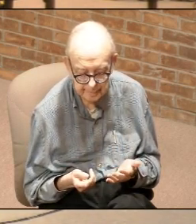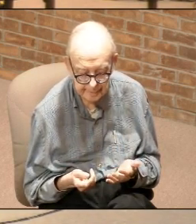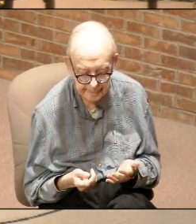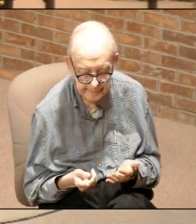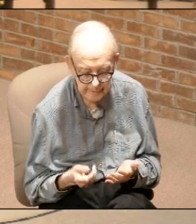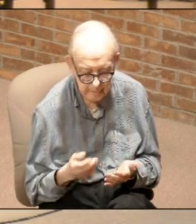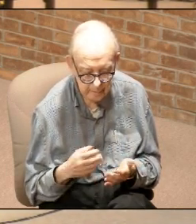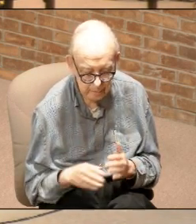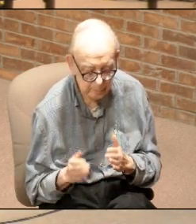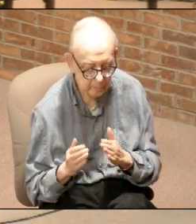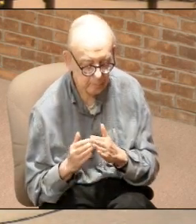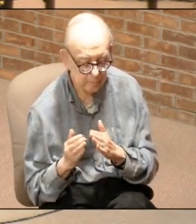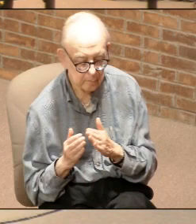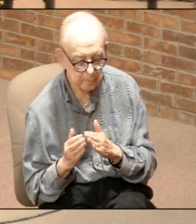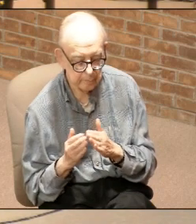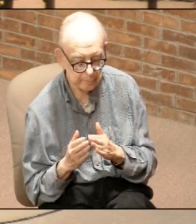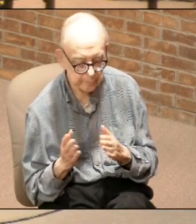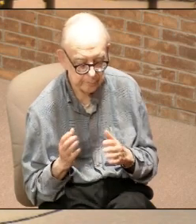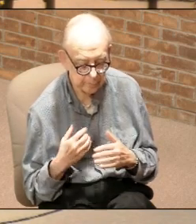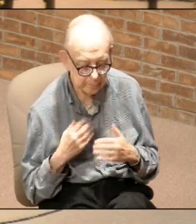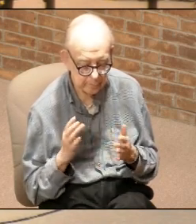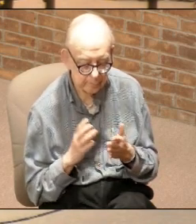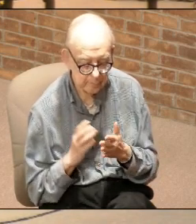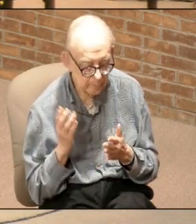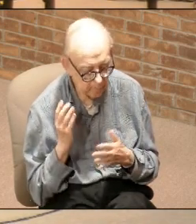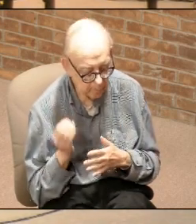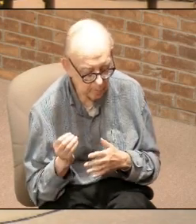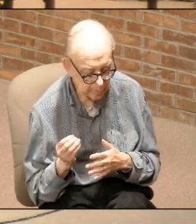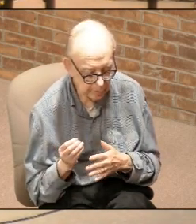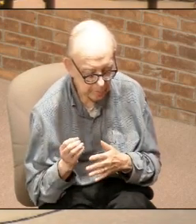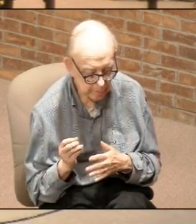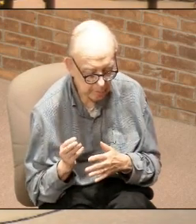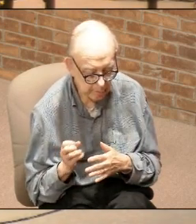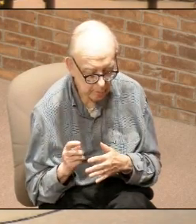in this community you experience wounds